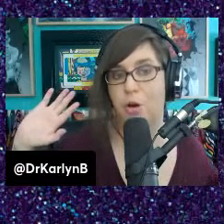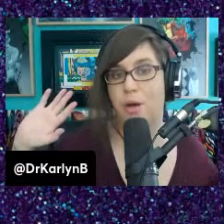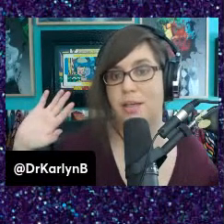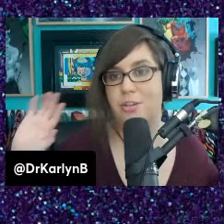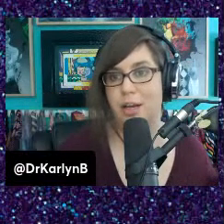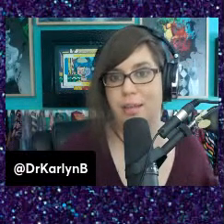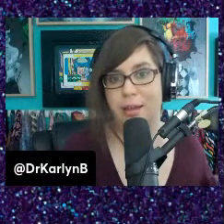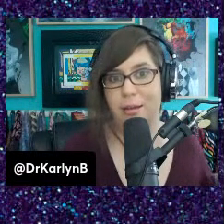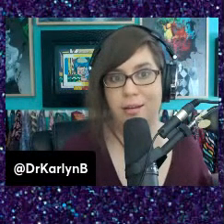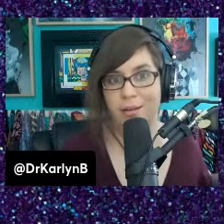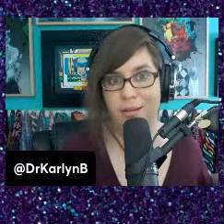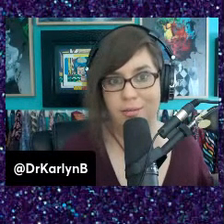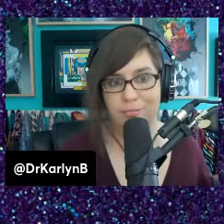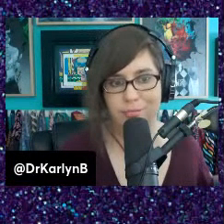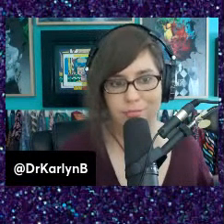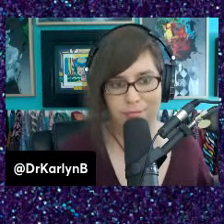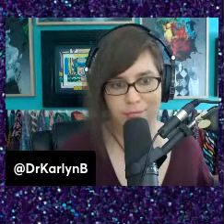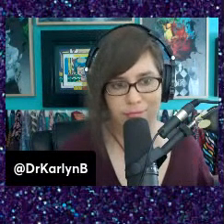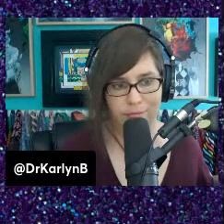No one touch anything.